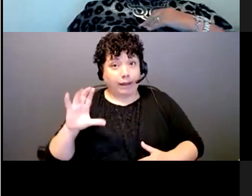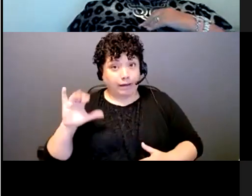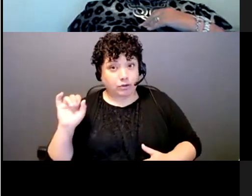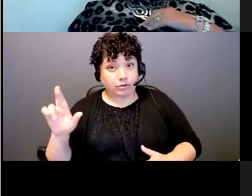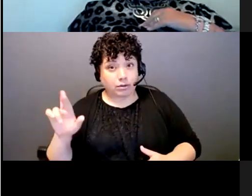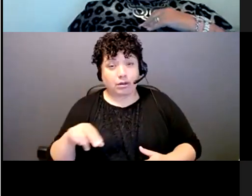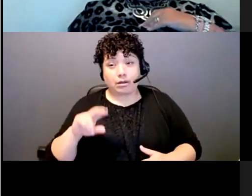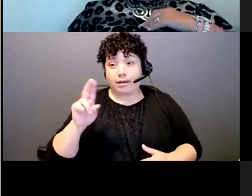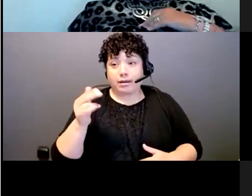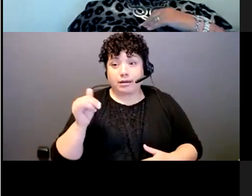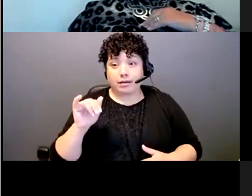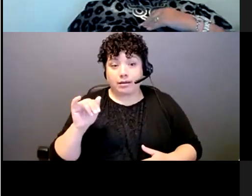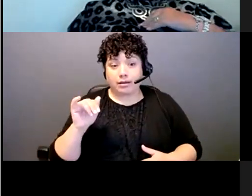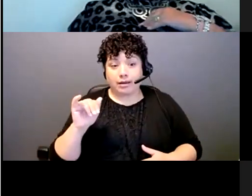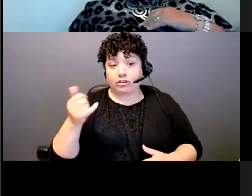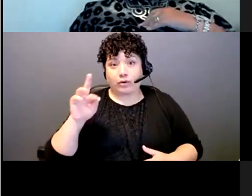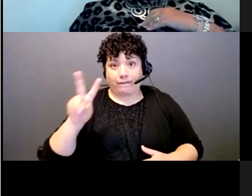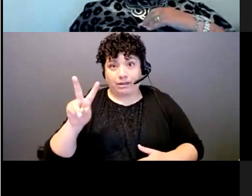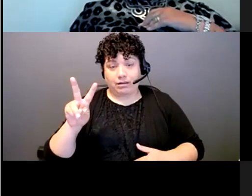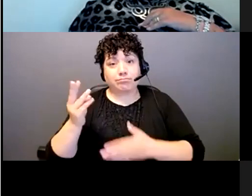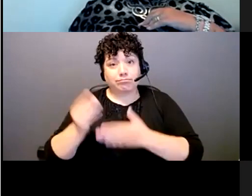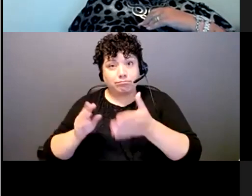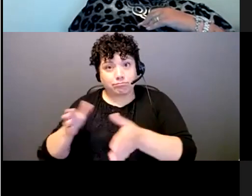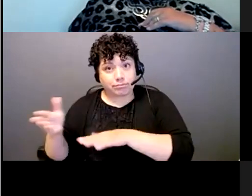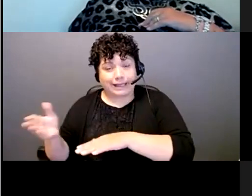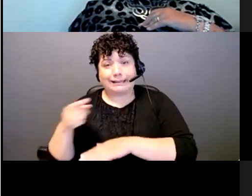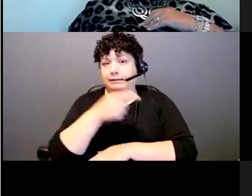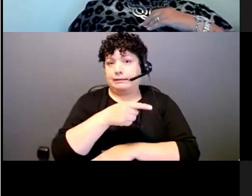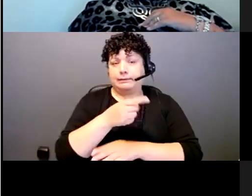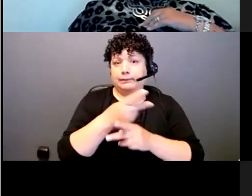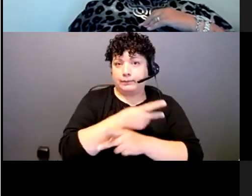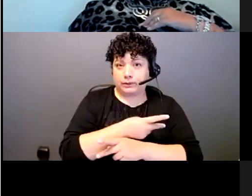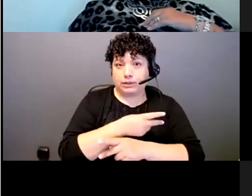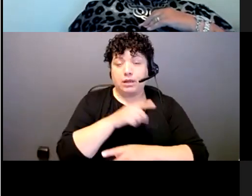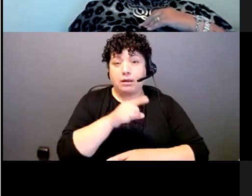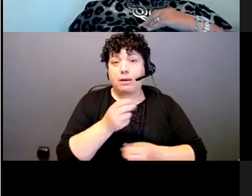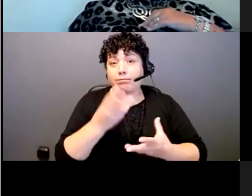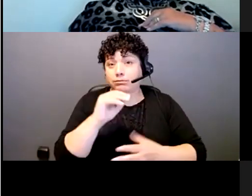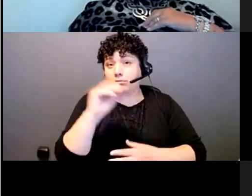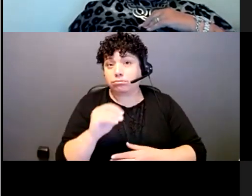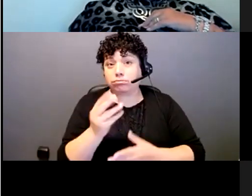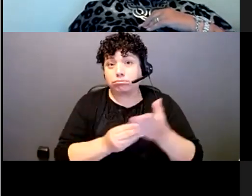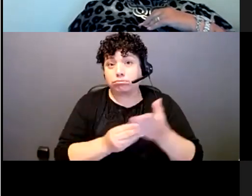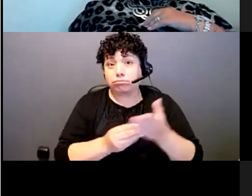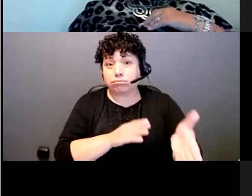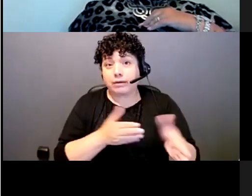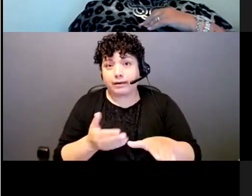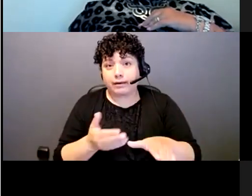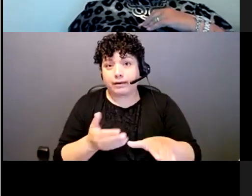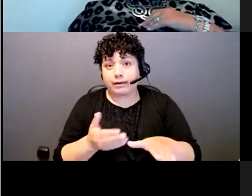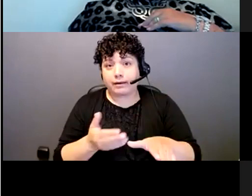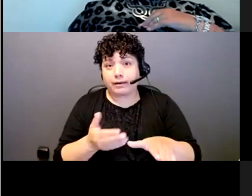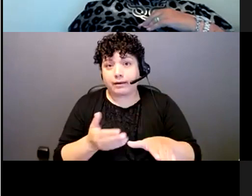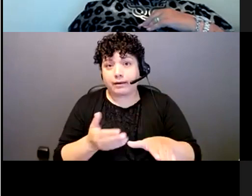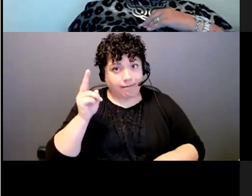HIV combined. So the mortality rate is very high. So it's